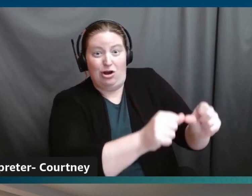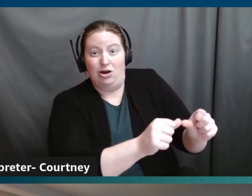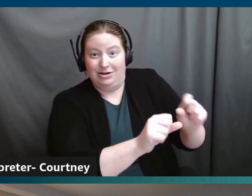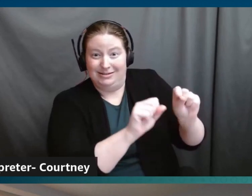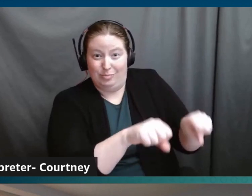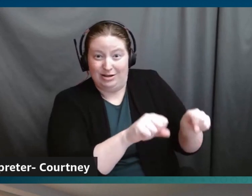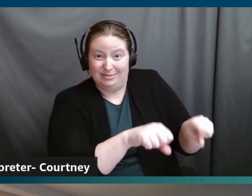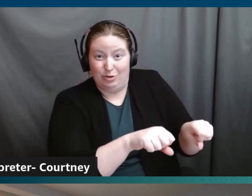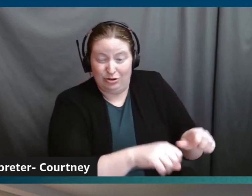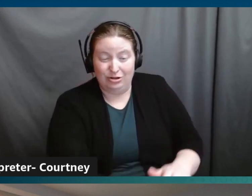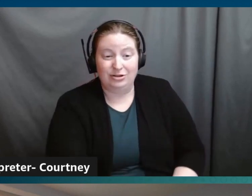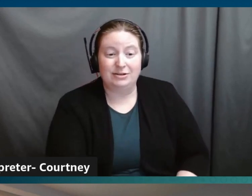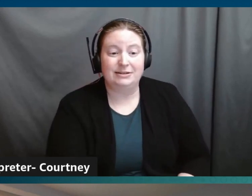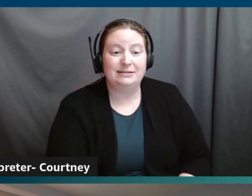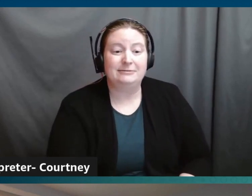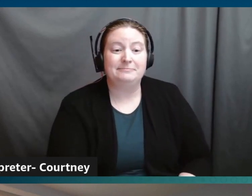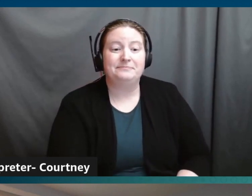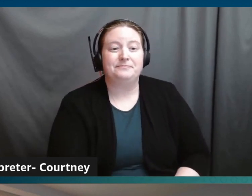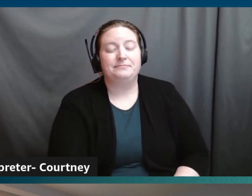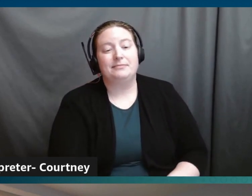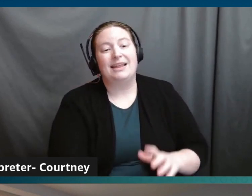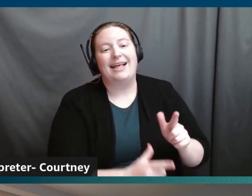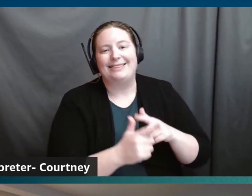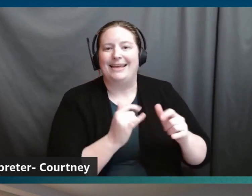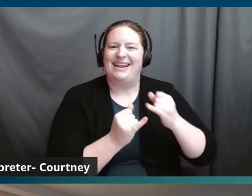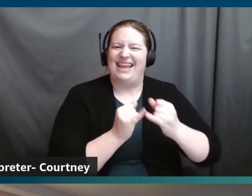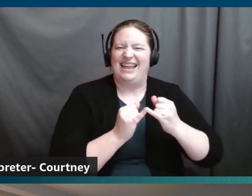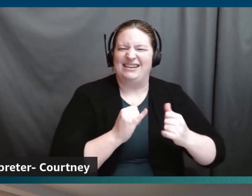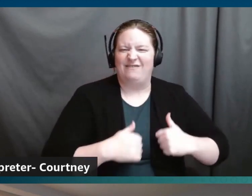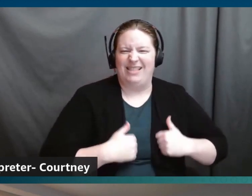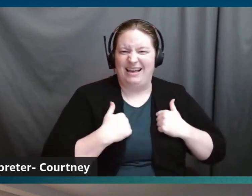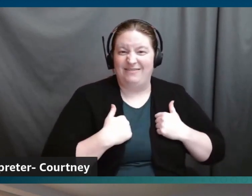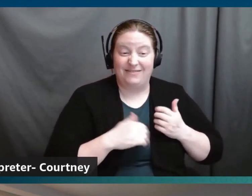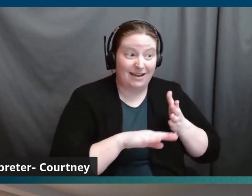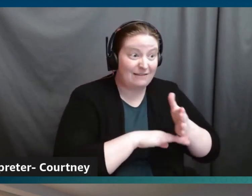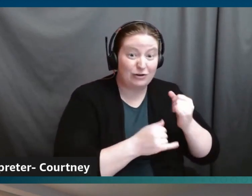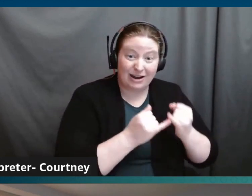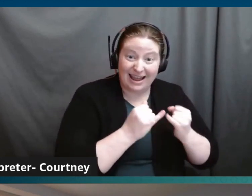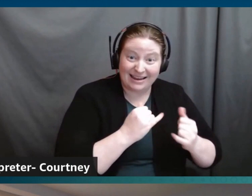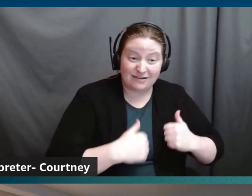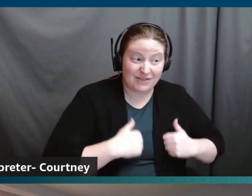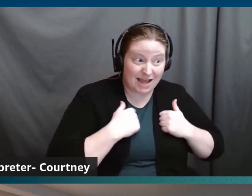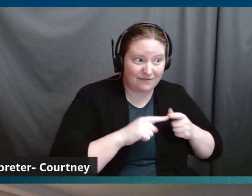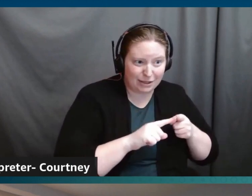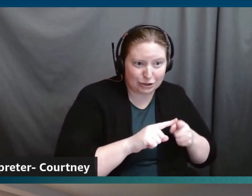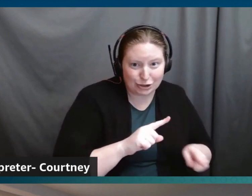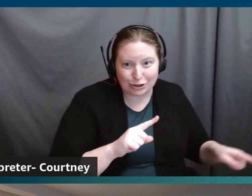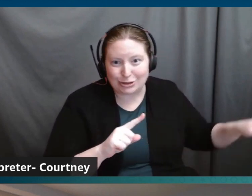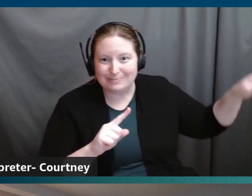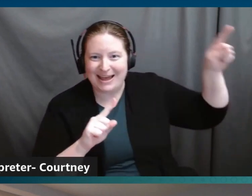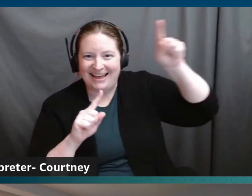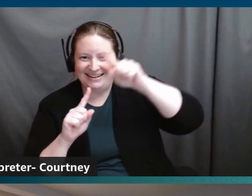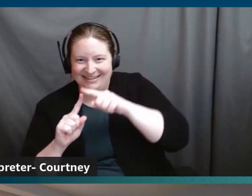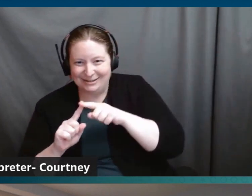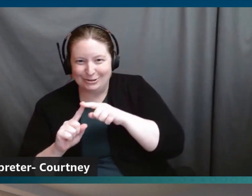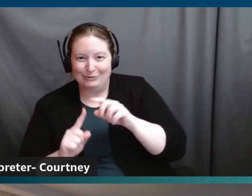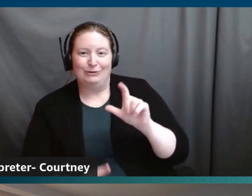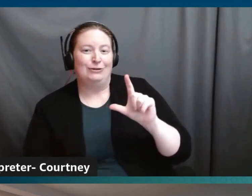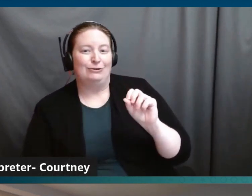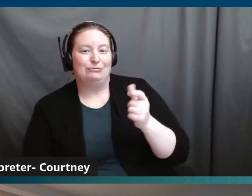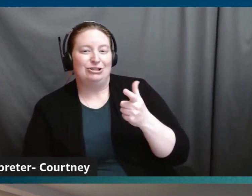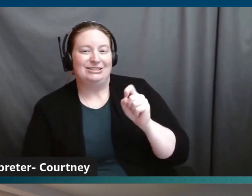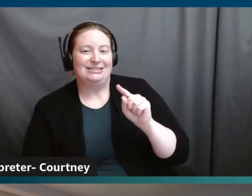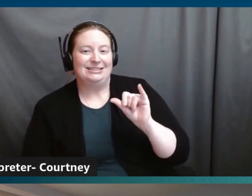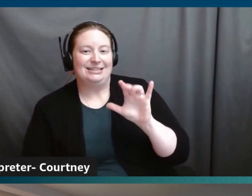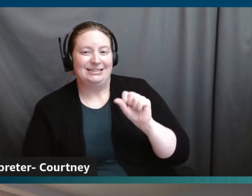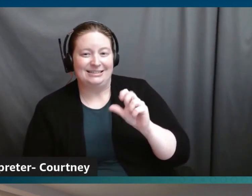of the value hill, and then end of life. Then after end of life, it circles back into logistics and operations, so you